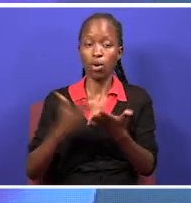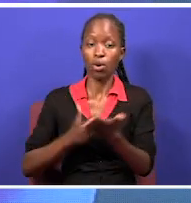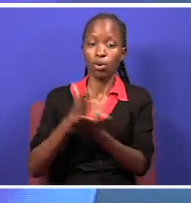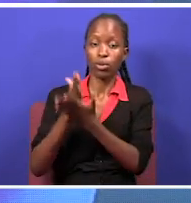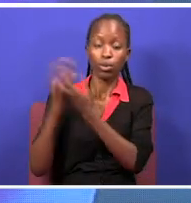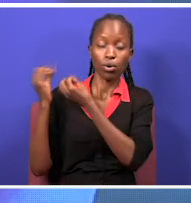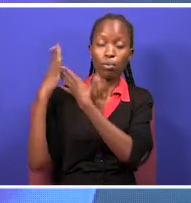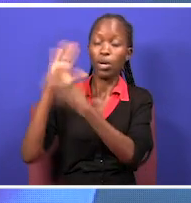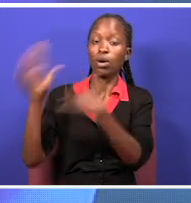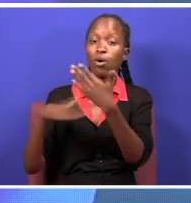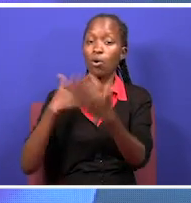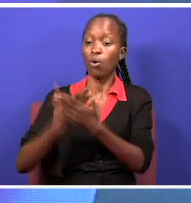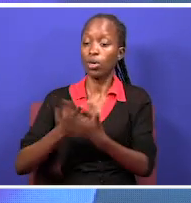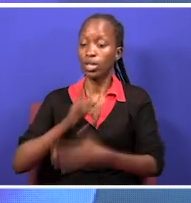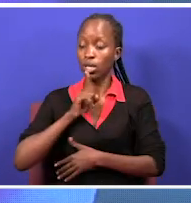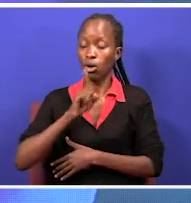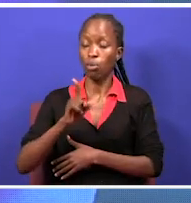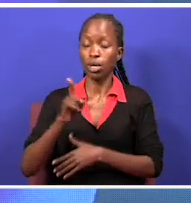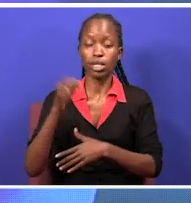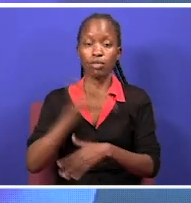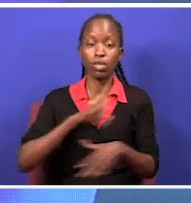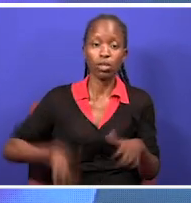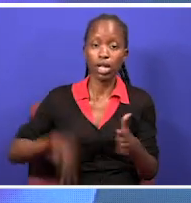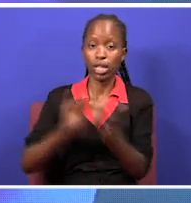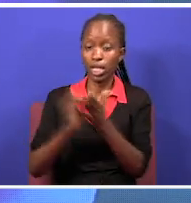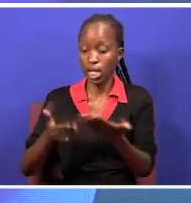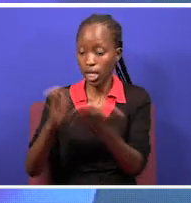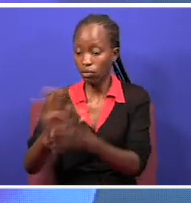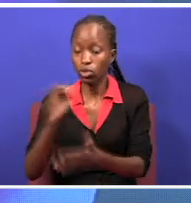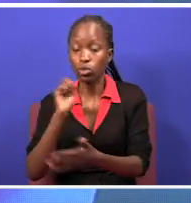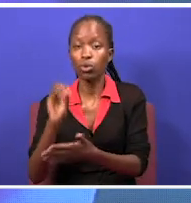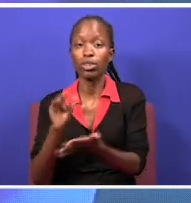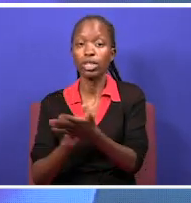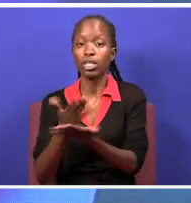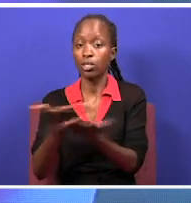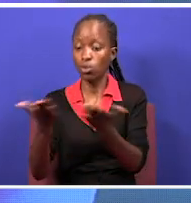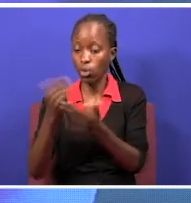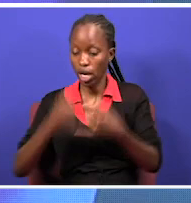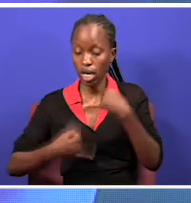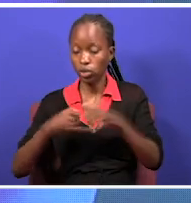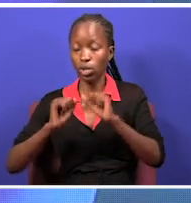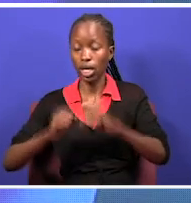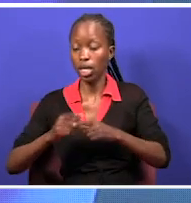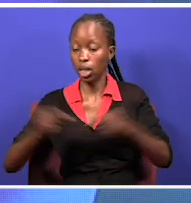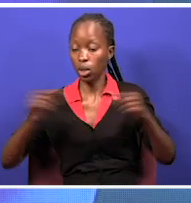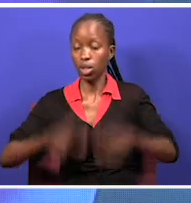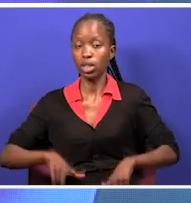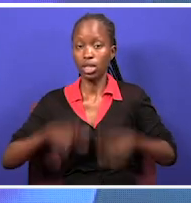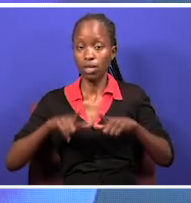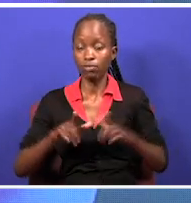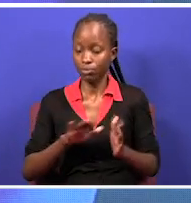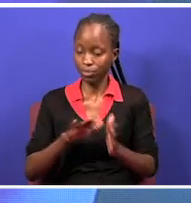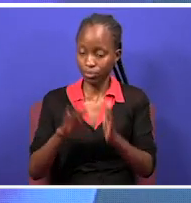his decrees and commands that I give you, and so that you may enjoy long life." Verse